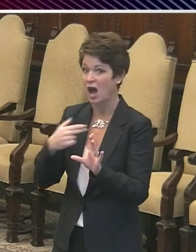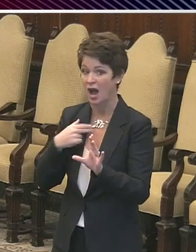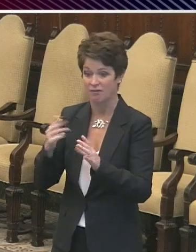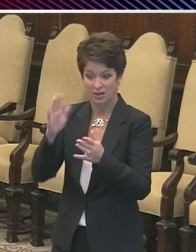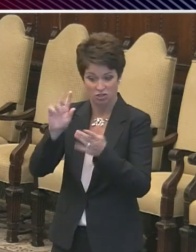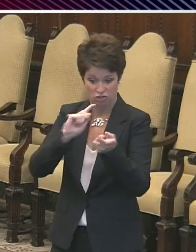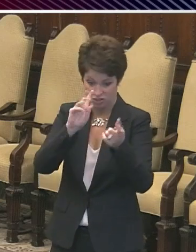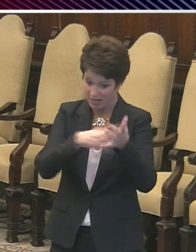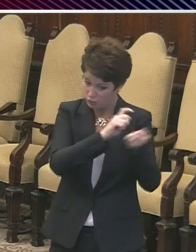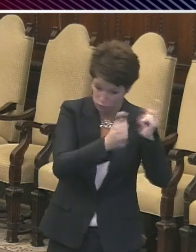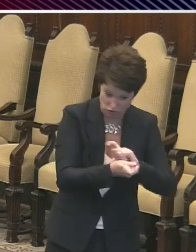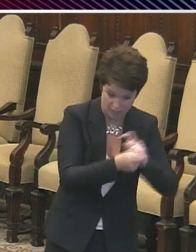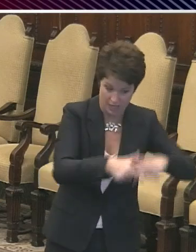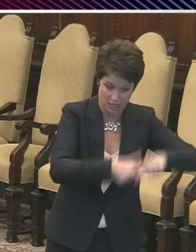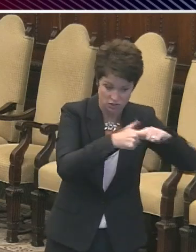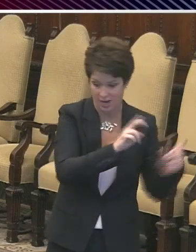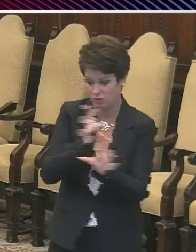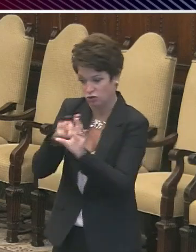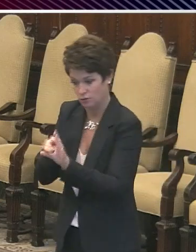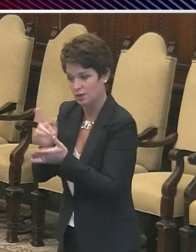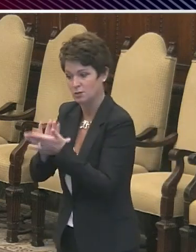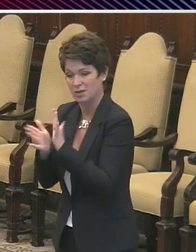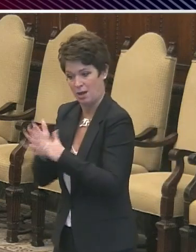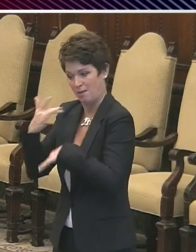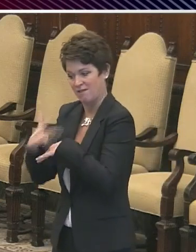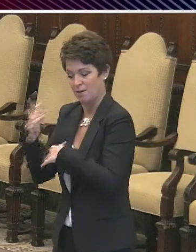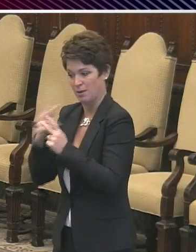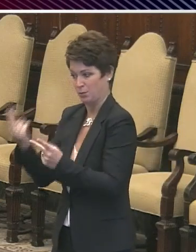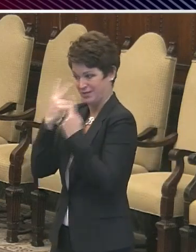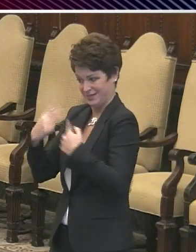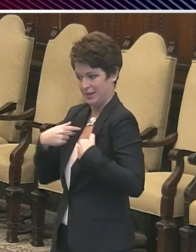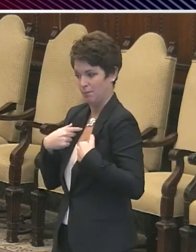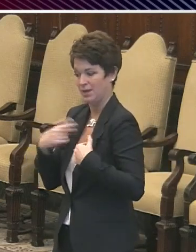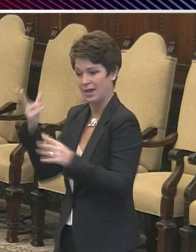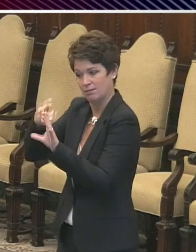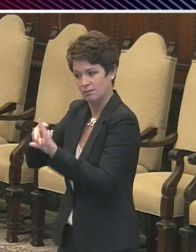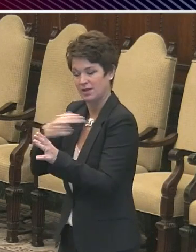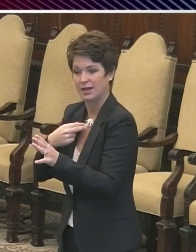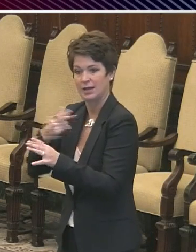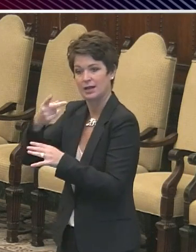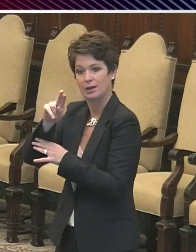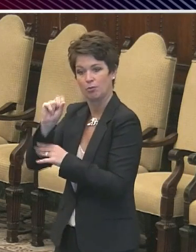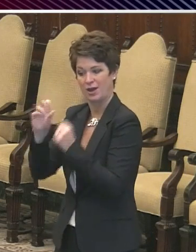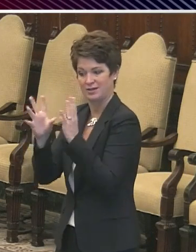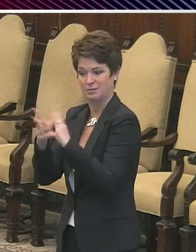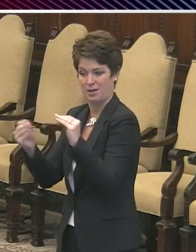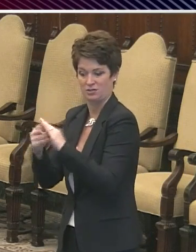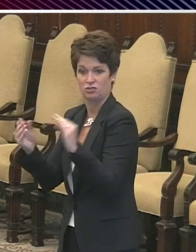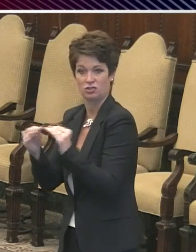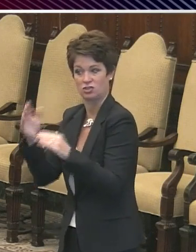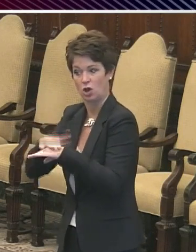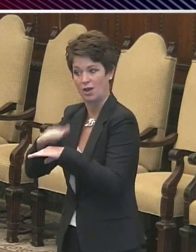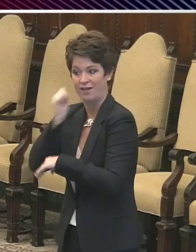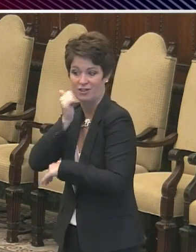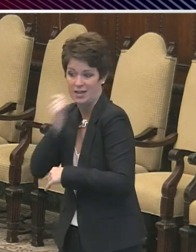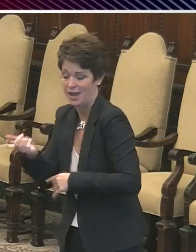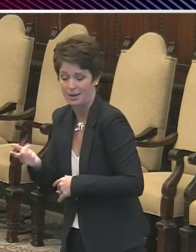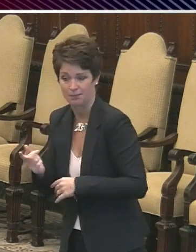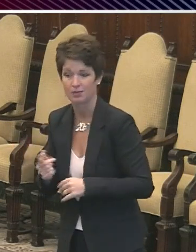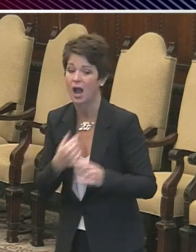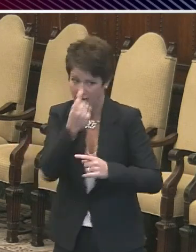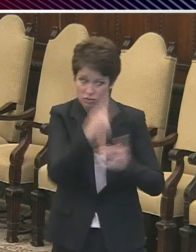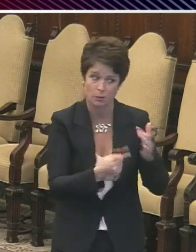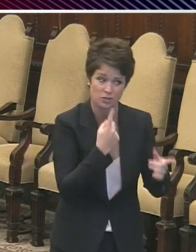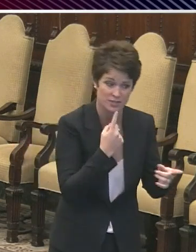way to make myself available. But again, I hear you, and that we can do more to be proactive about that. So I don't just you're